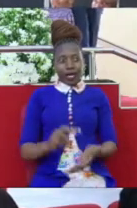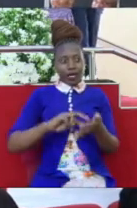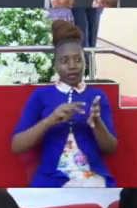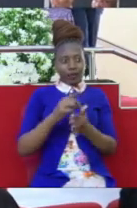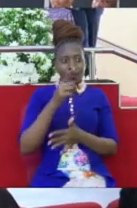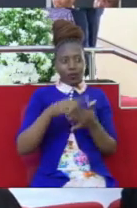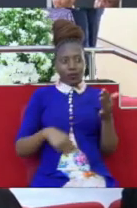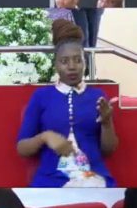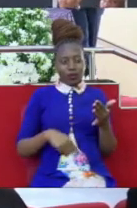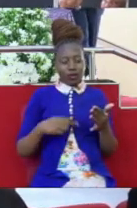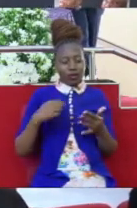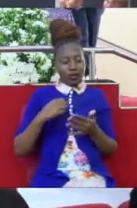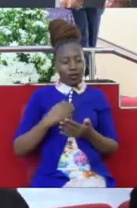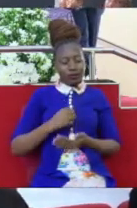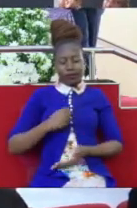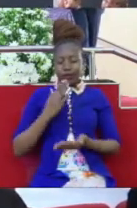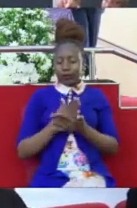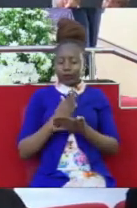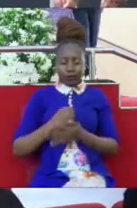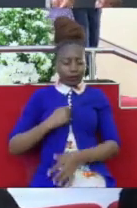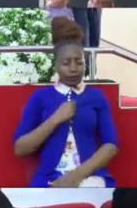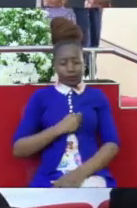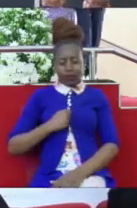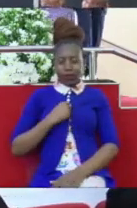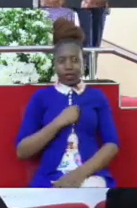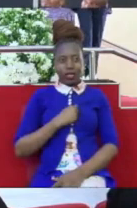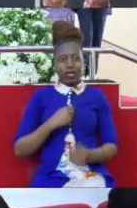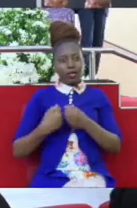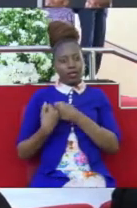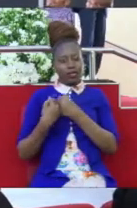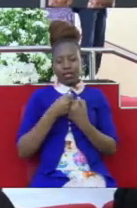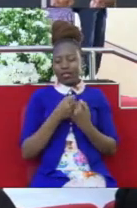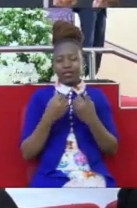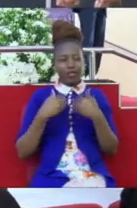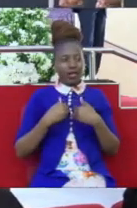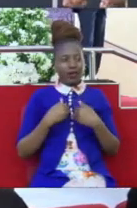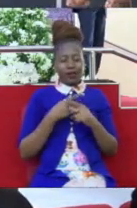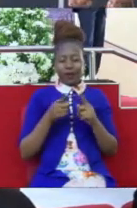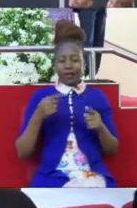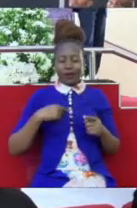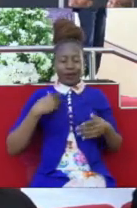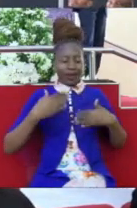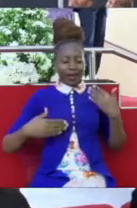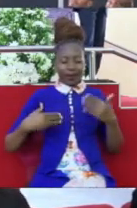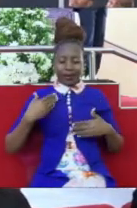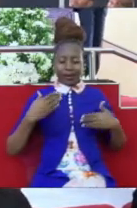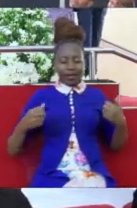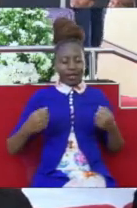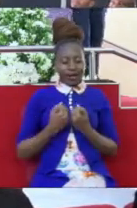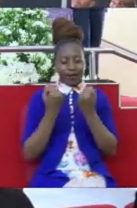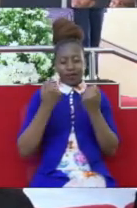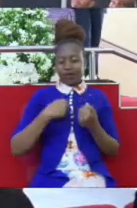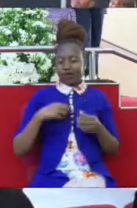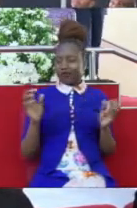you. Pole imekufanyikia hiyo. But I'm happy it didn't happen to me. Lakini na furaha haikunitendekea mimi. Turn to your neighbor and